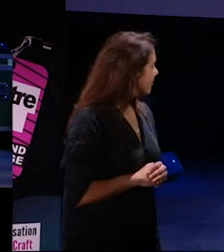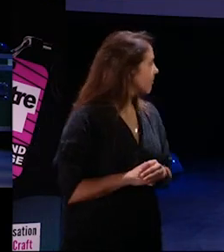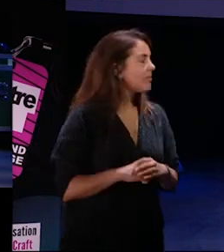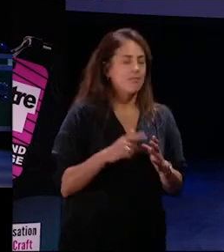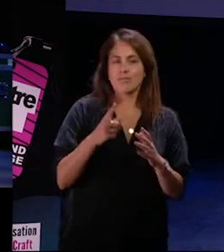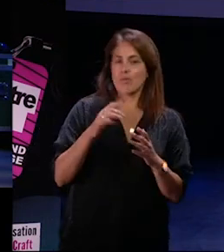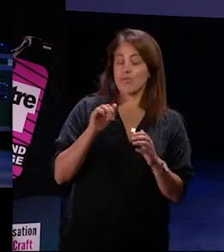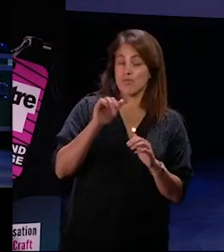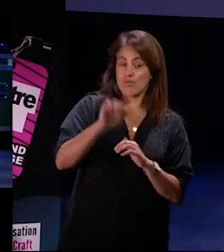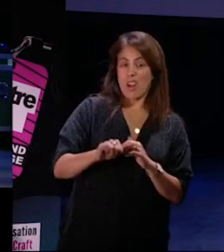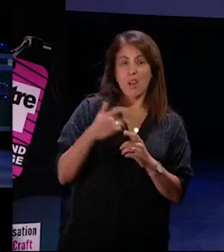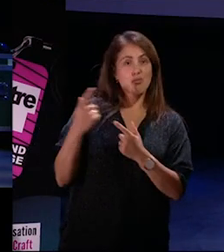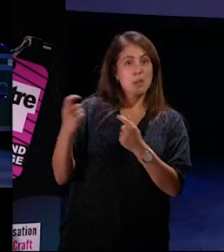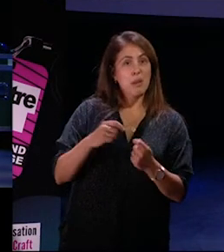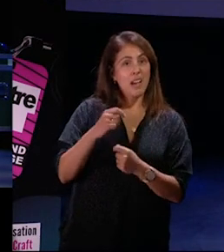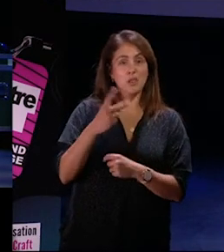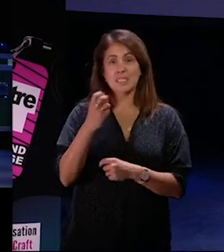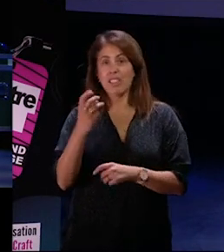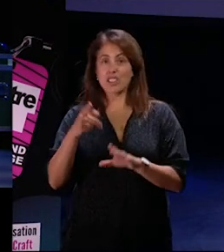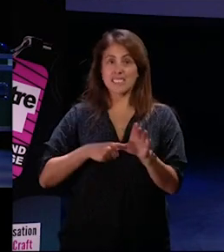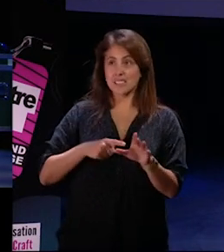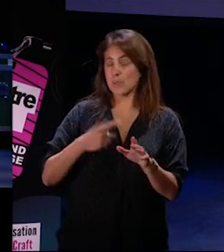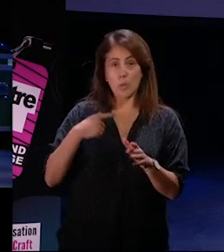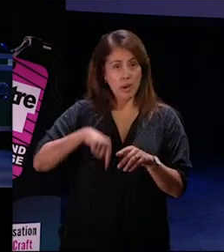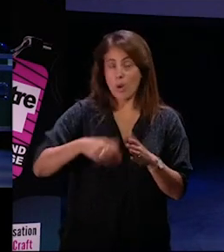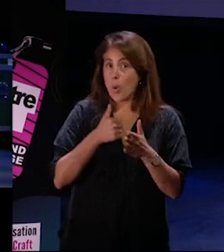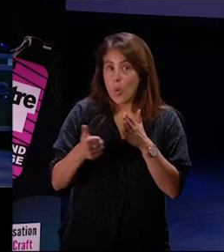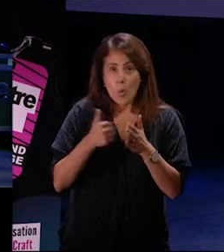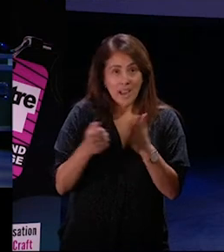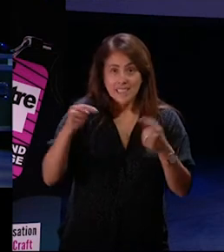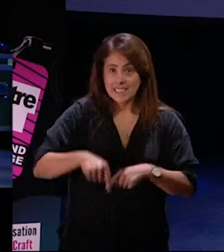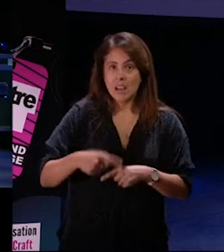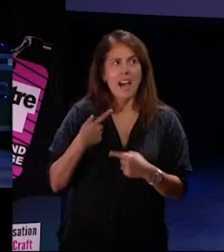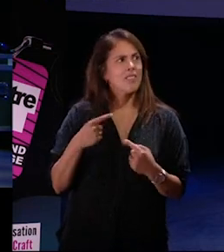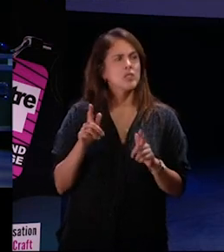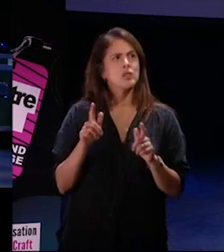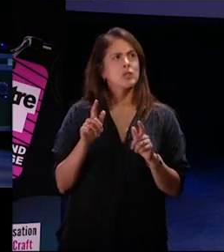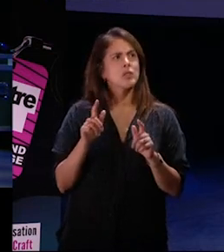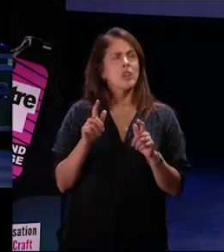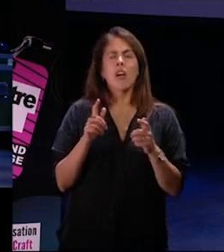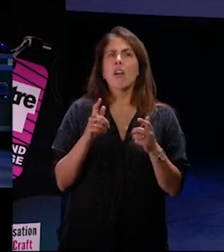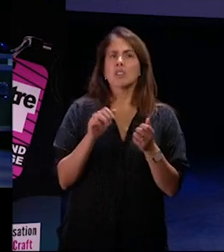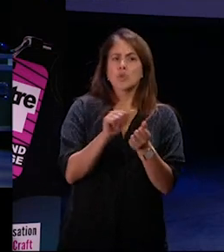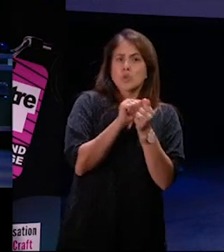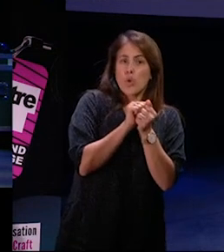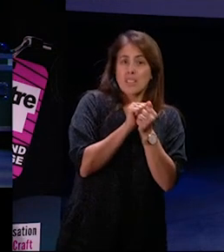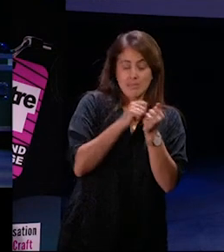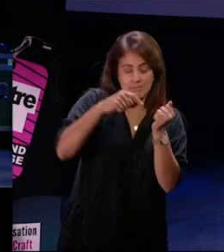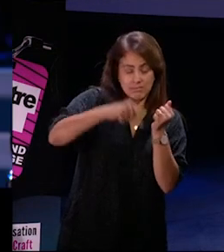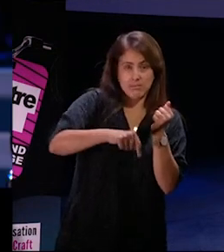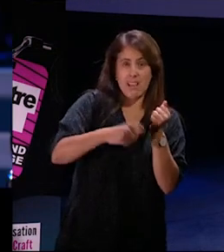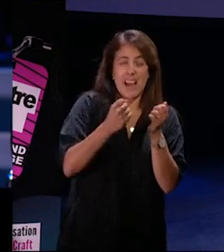20, 30 years. We do that all the time here. So we've got storage down in Wales, which holds 1,080 lorries worth of